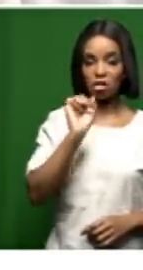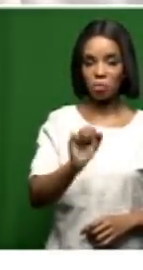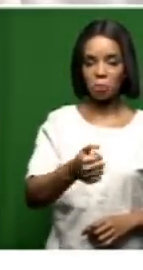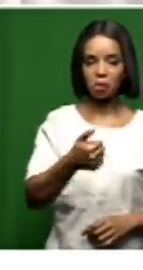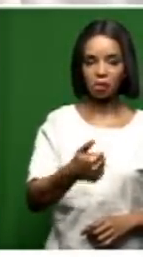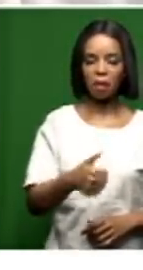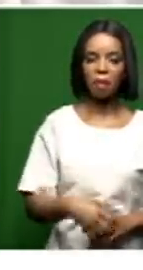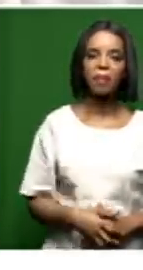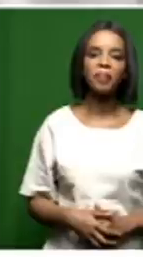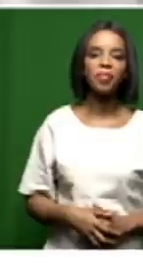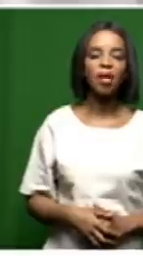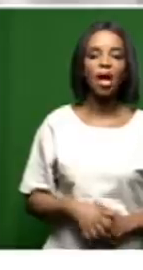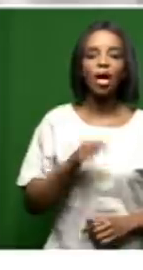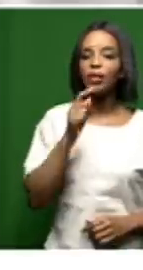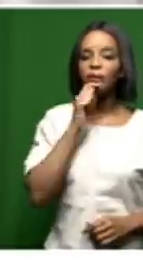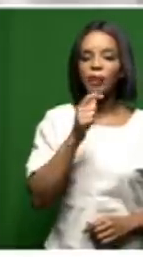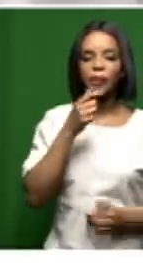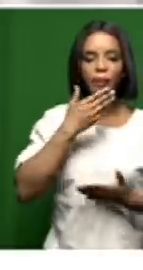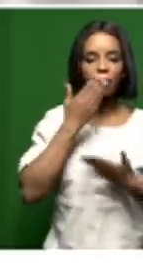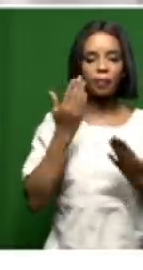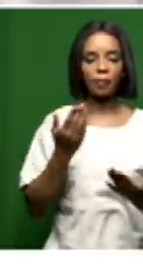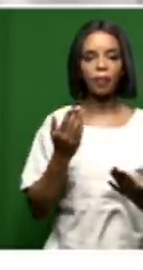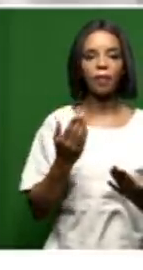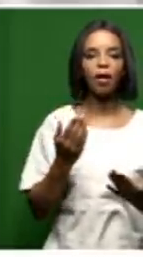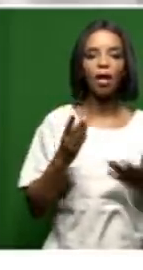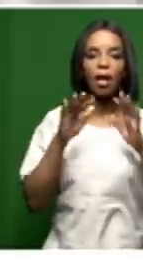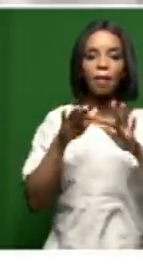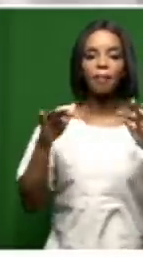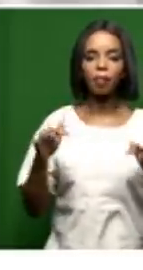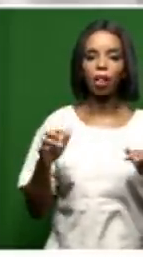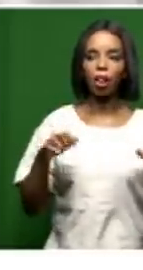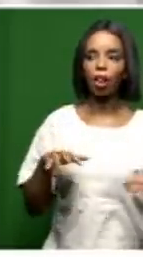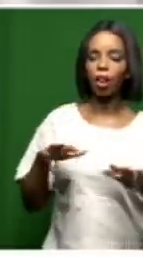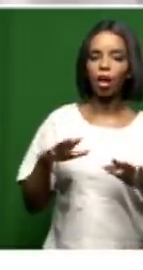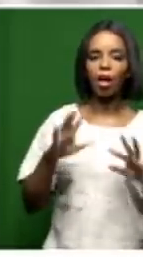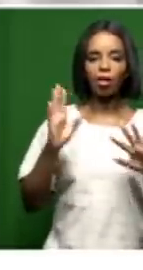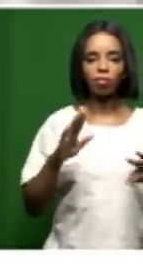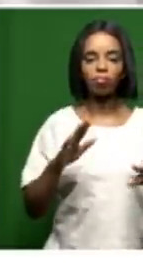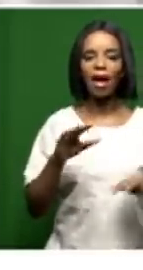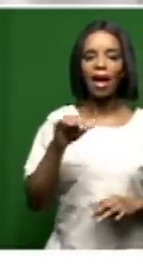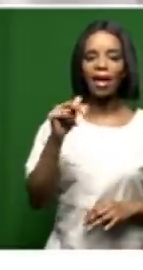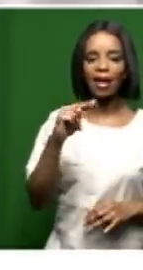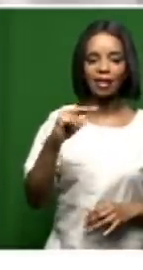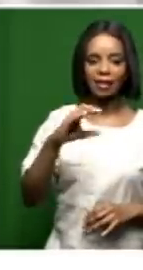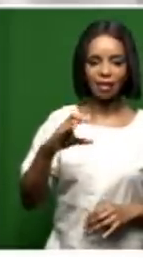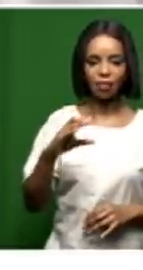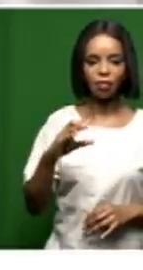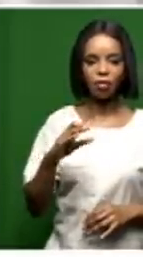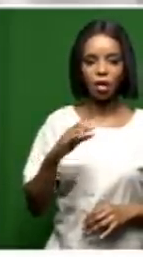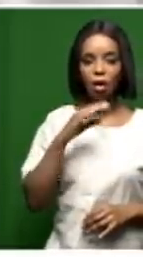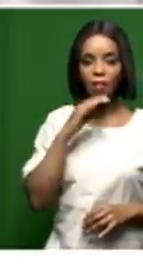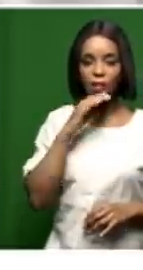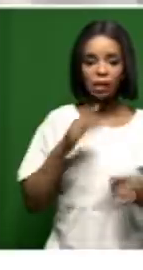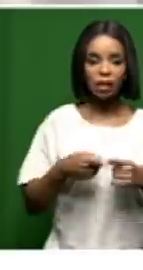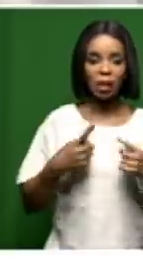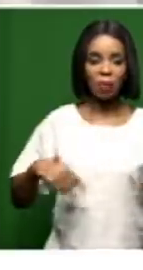There was an absence of revulsion from the public, let alone the ANC. Are we numbed? Are